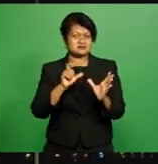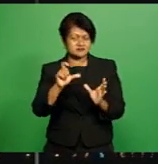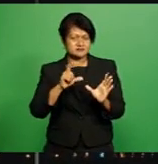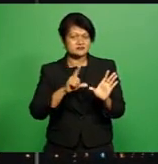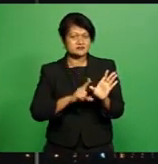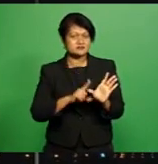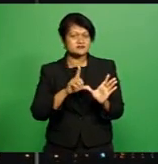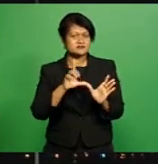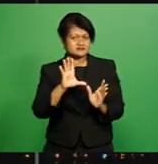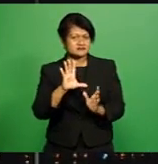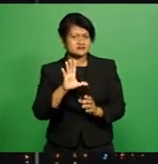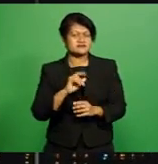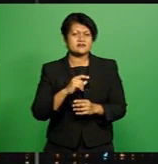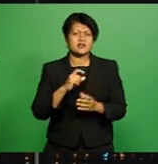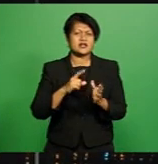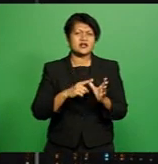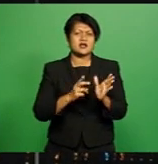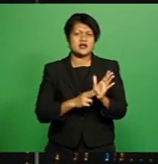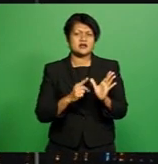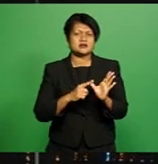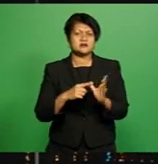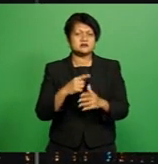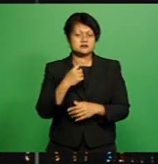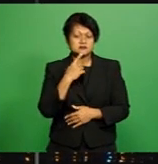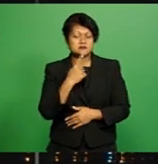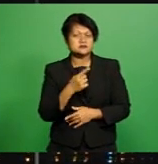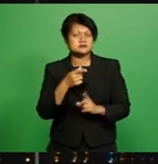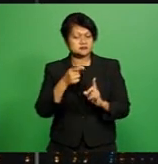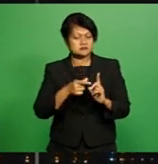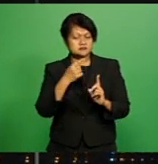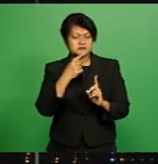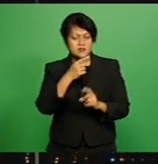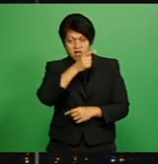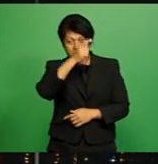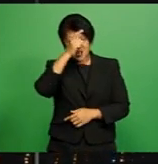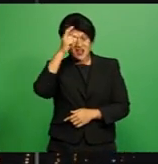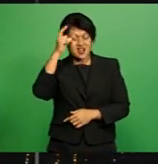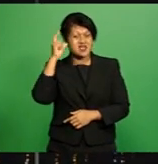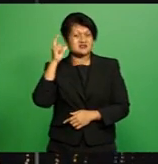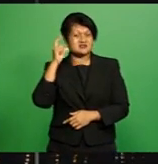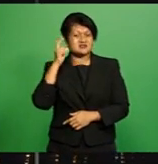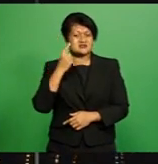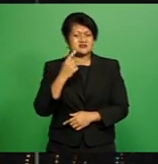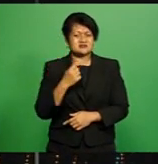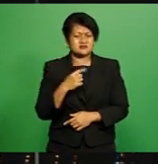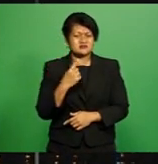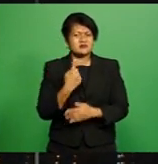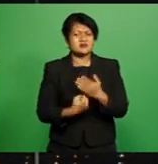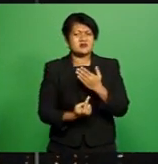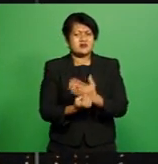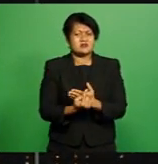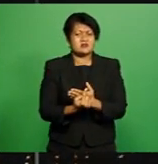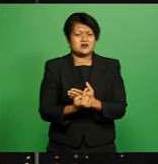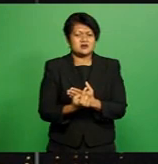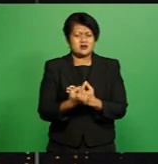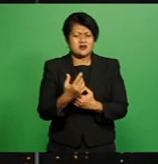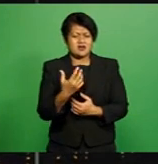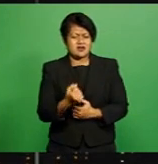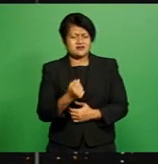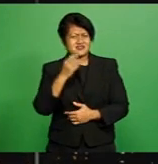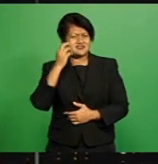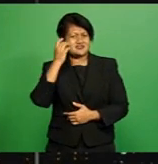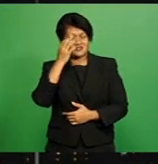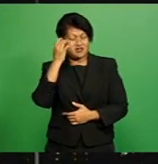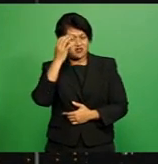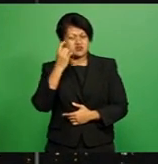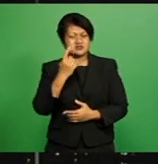President Dr. Alisi Wundiniambola says nurses are facing different forms of physical or psychological challenges